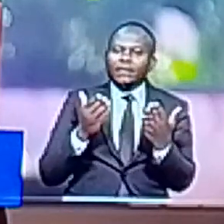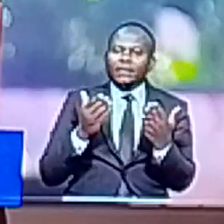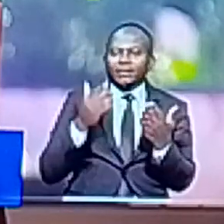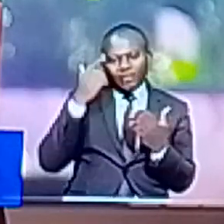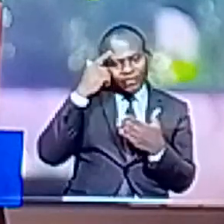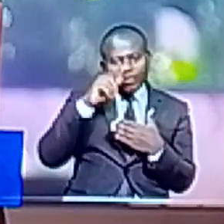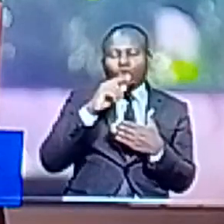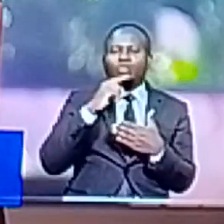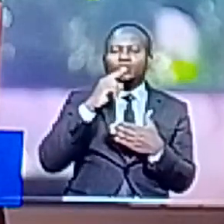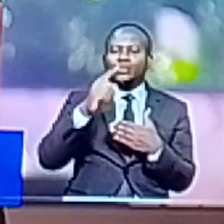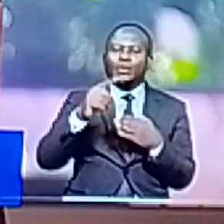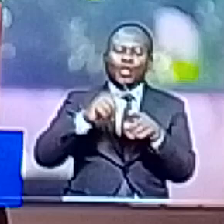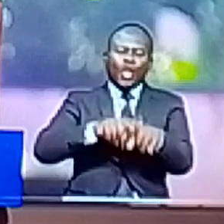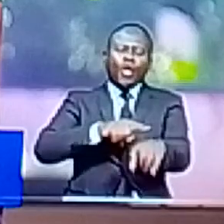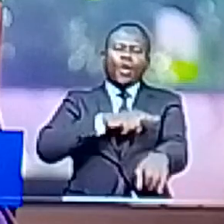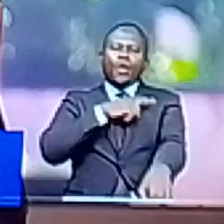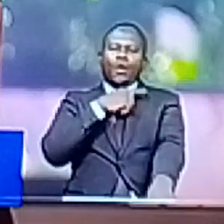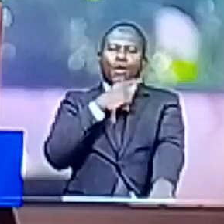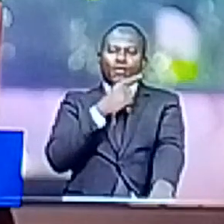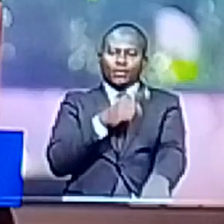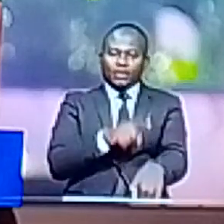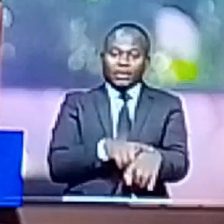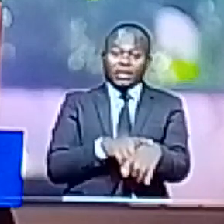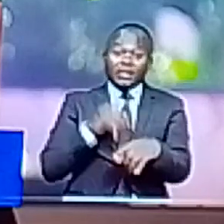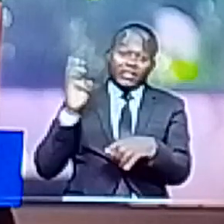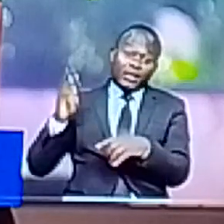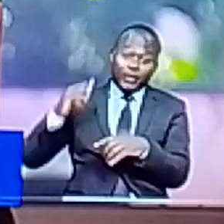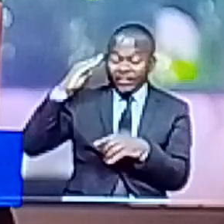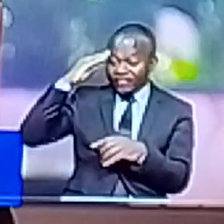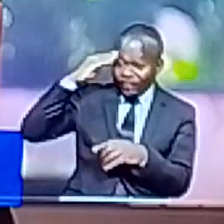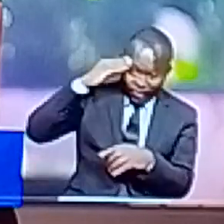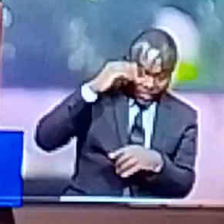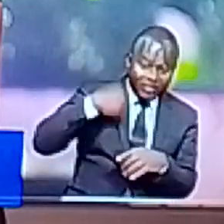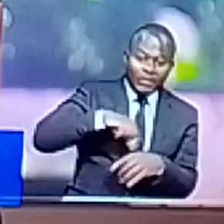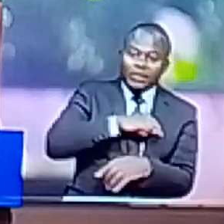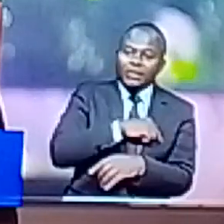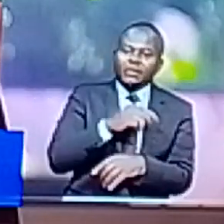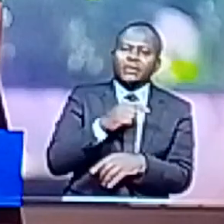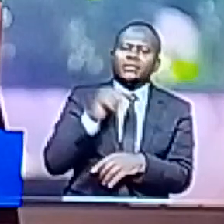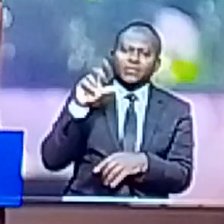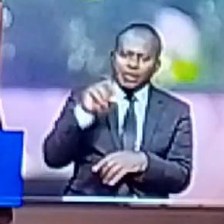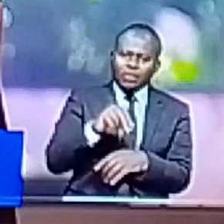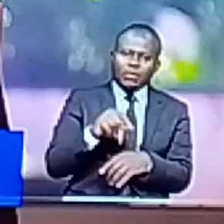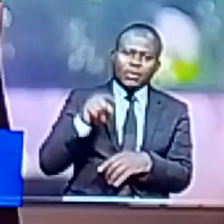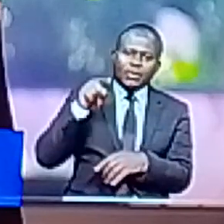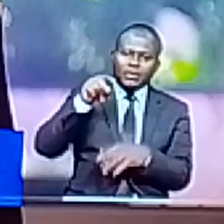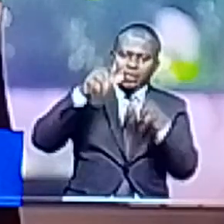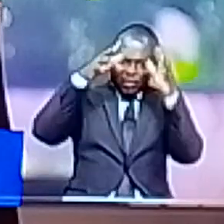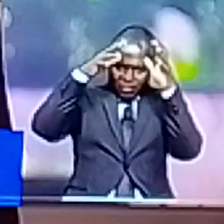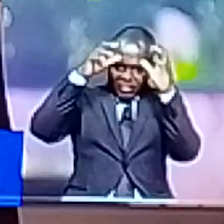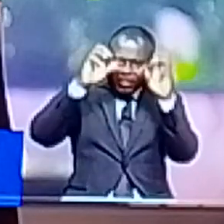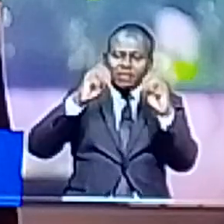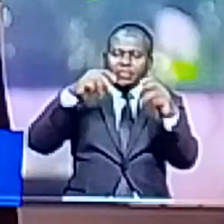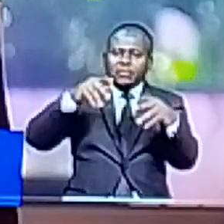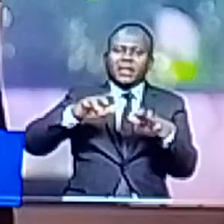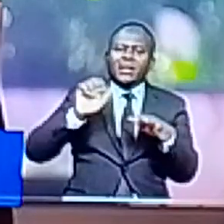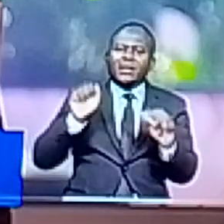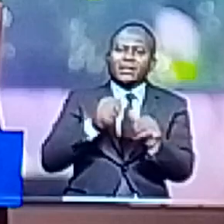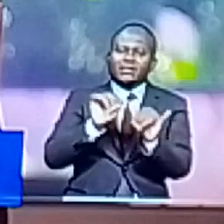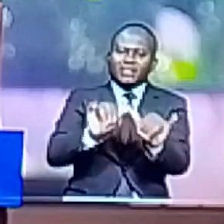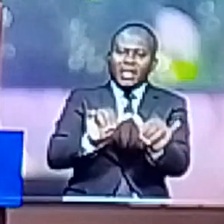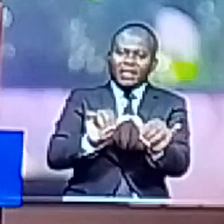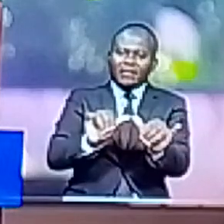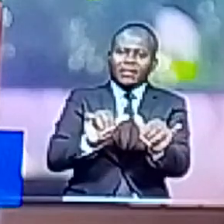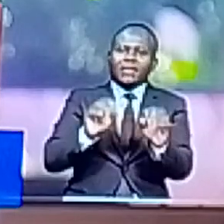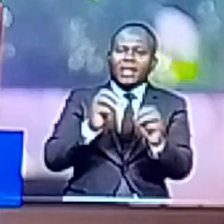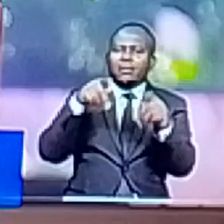for so long, they would be forcing us, they would be asking, saying, no, the speakers cannot stay too long, or the